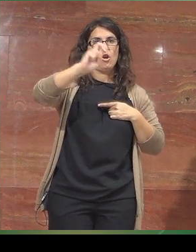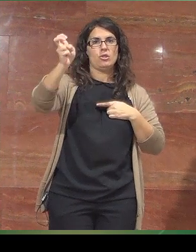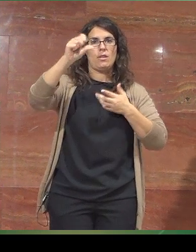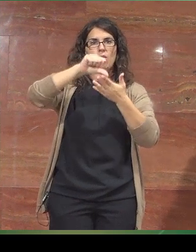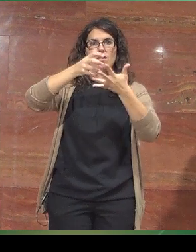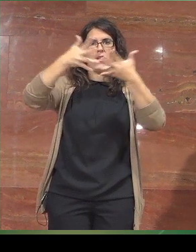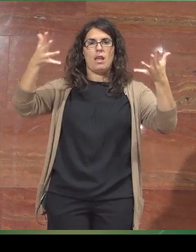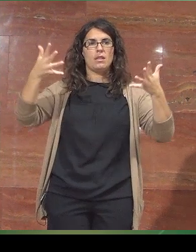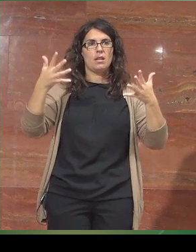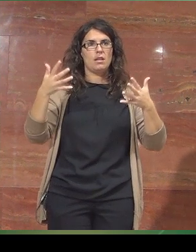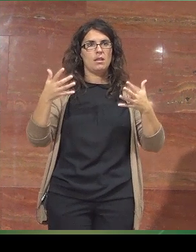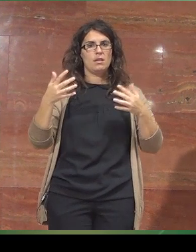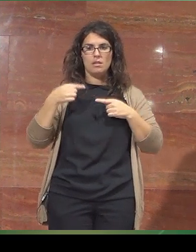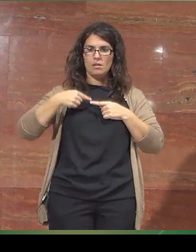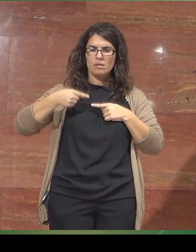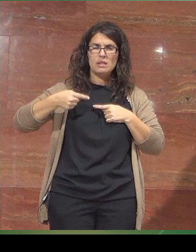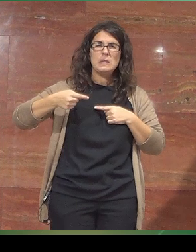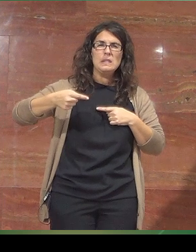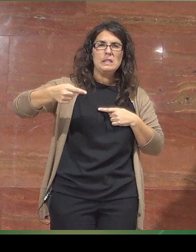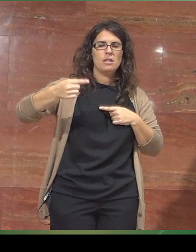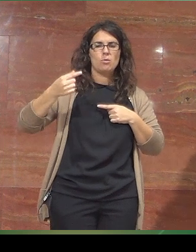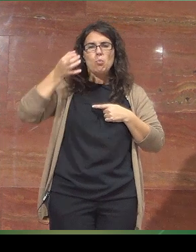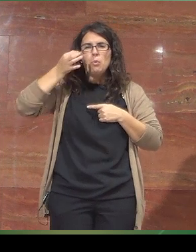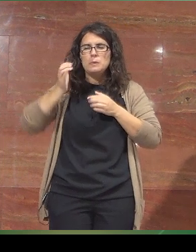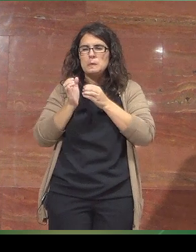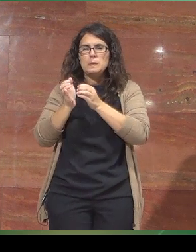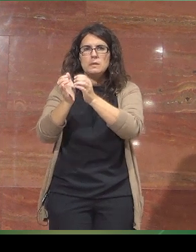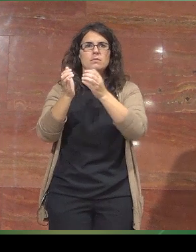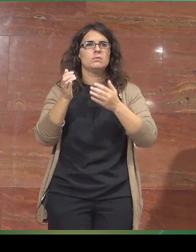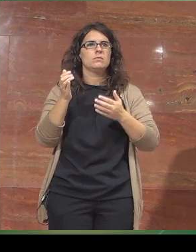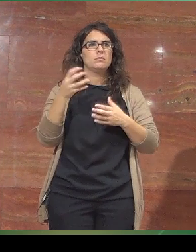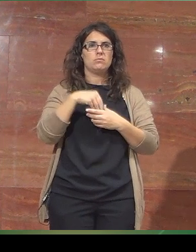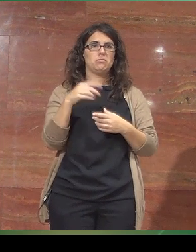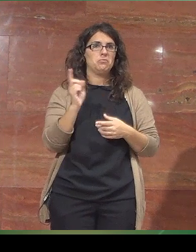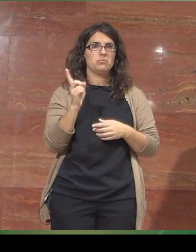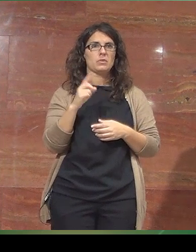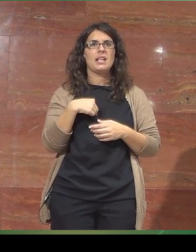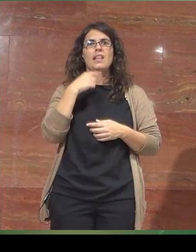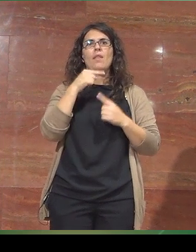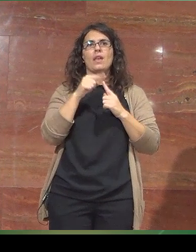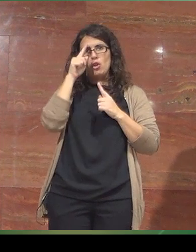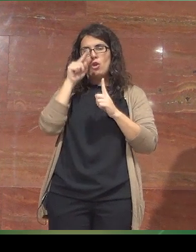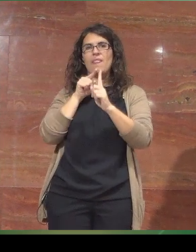directional information. You include the endpoints, the termination points.